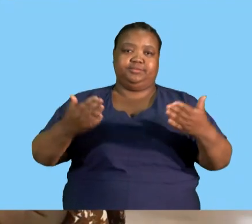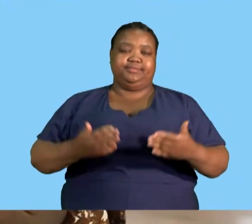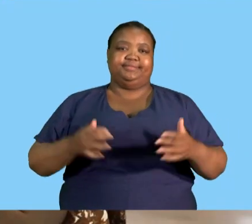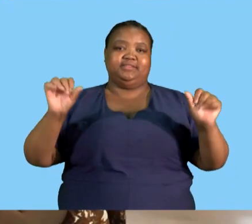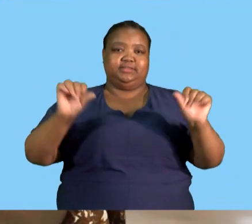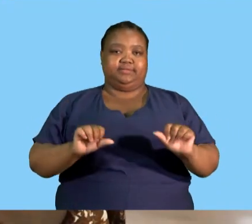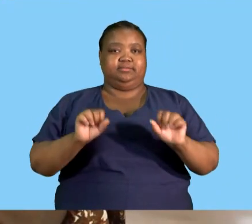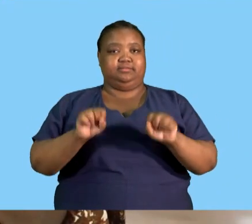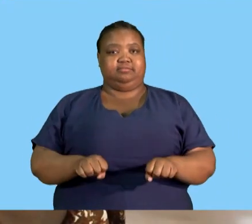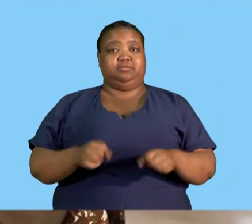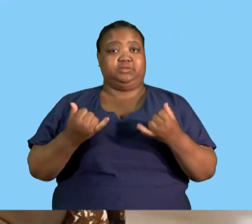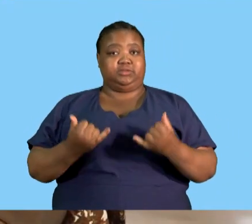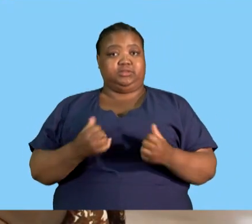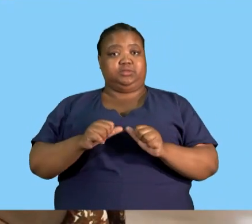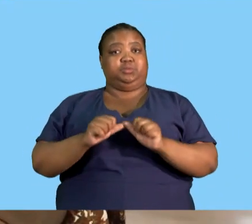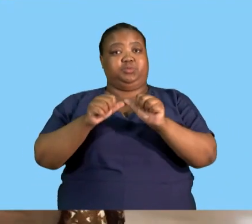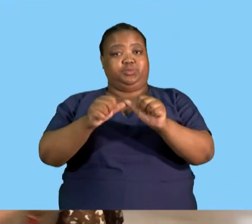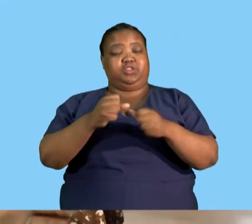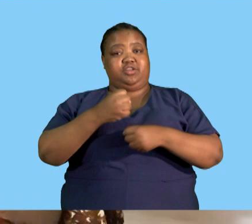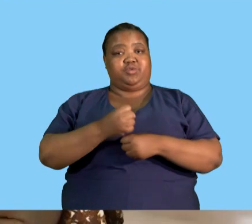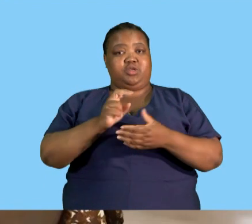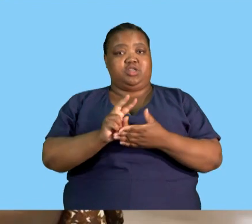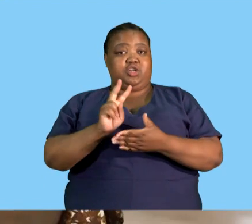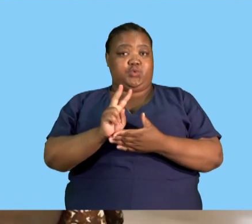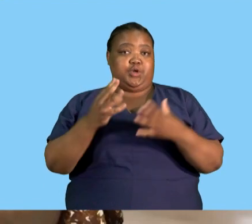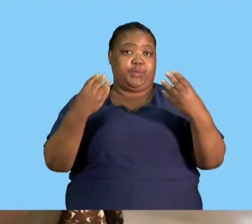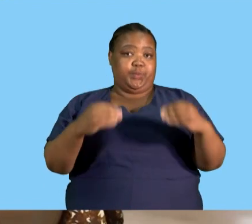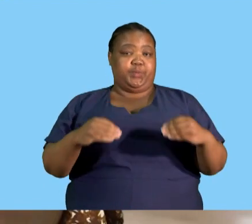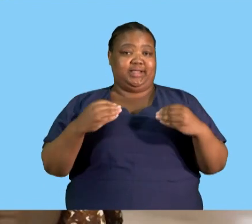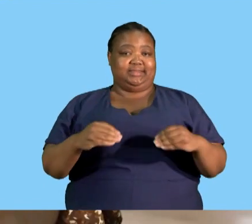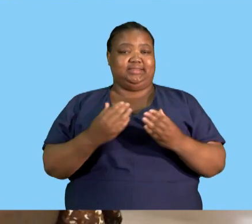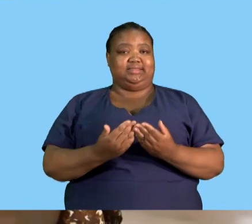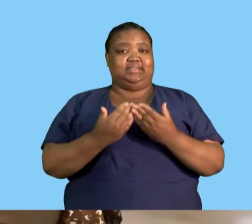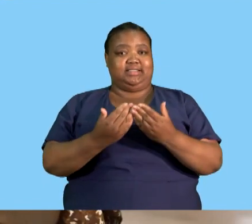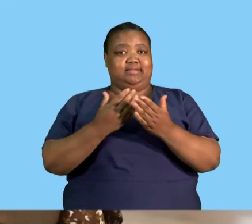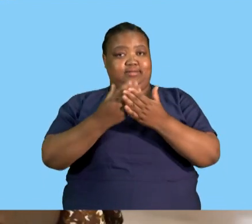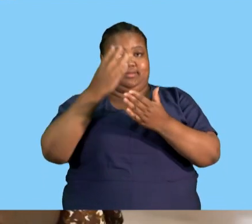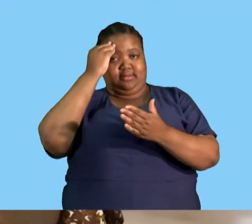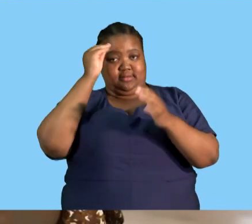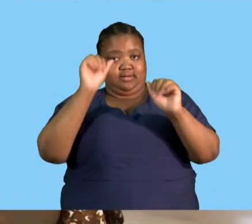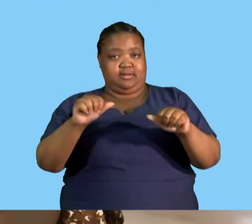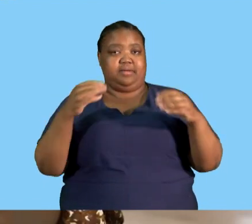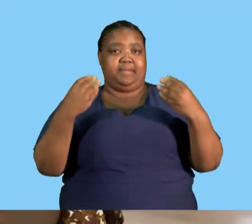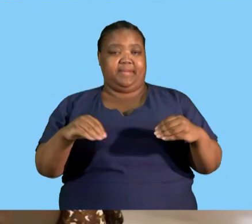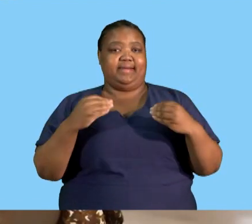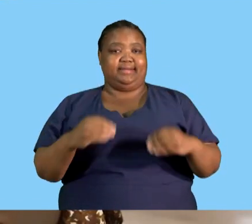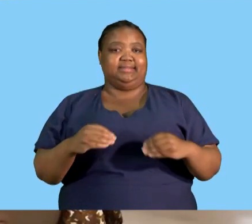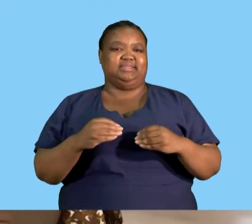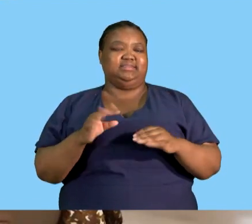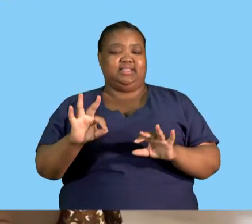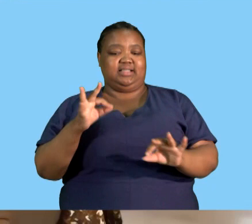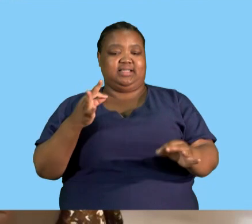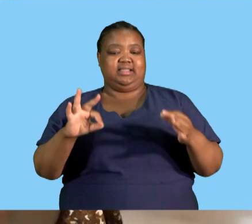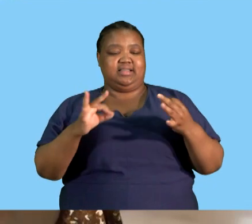Welcome back from the ad break. We still continue with our grade 12 business studies lesson under the topic industrial analysis